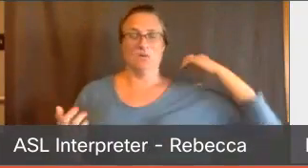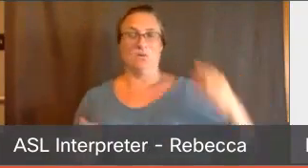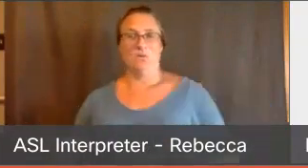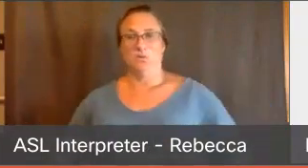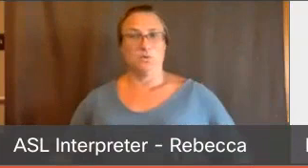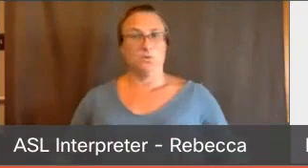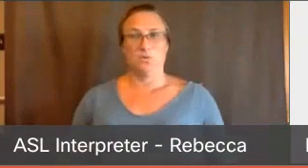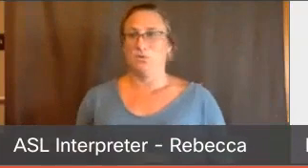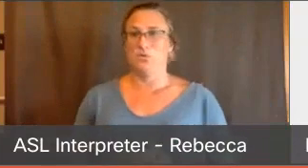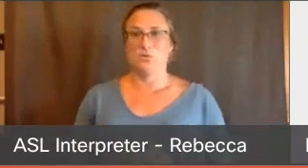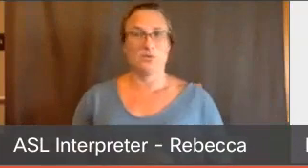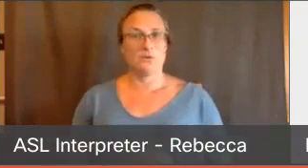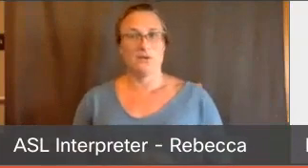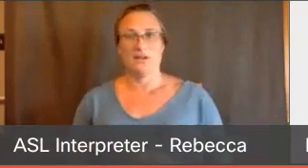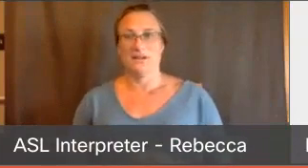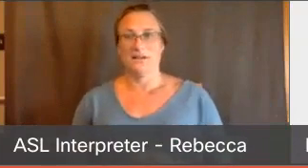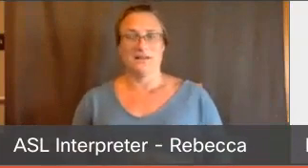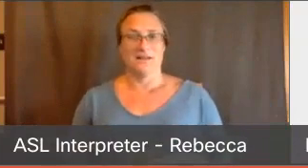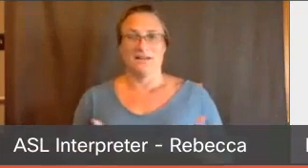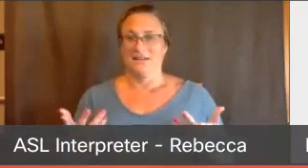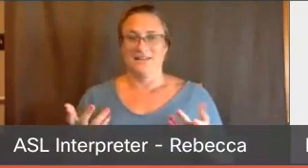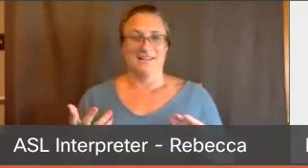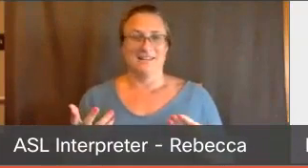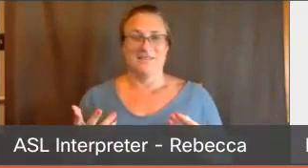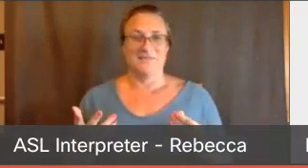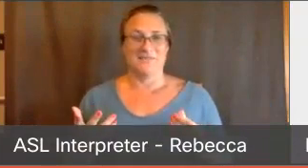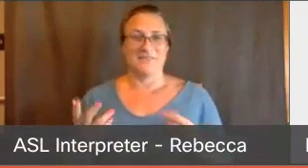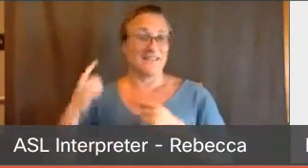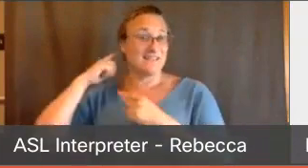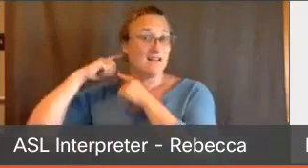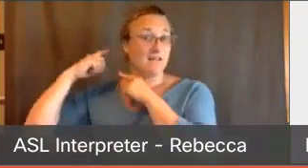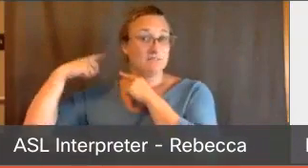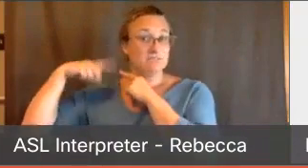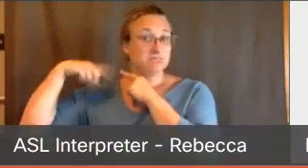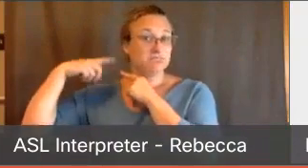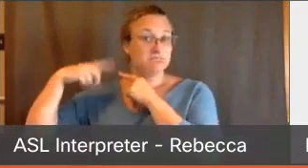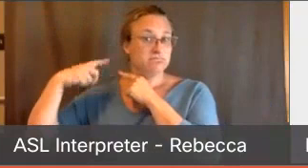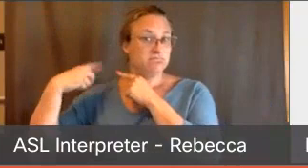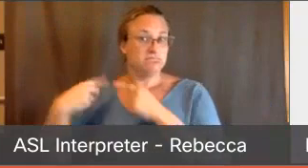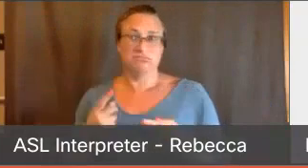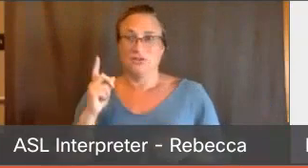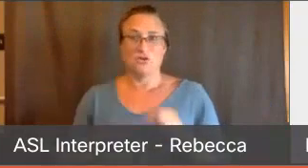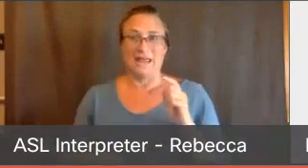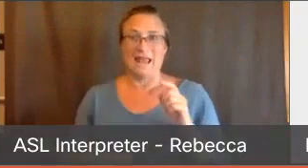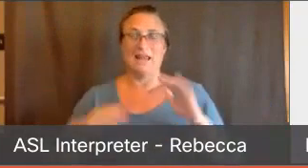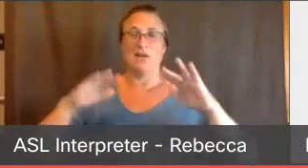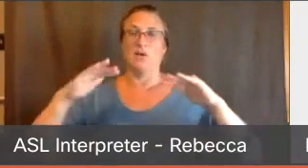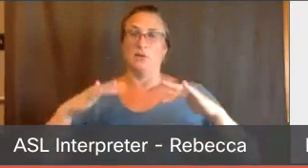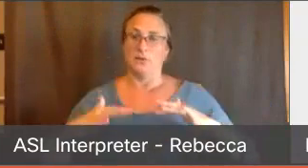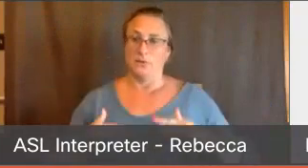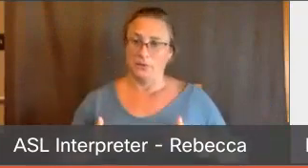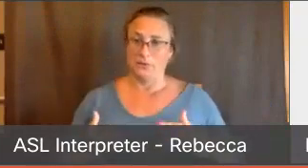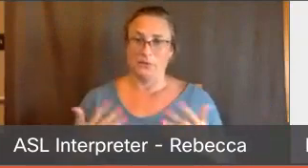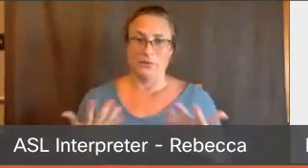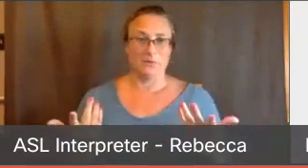show, and you're never going to escape from that perceived threat because you don't know